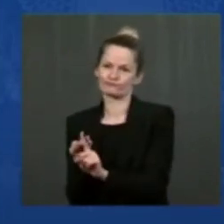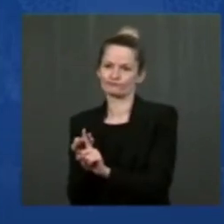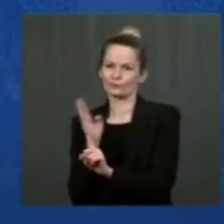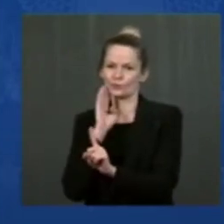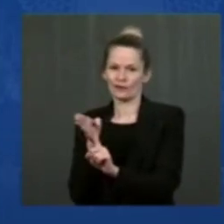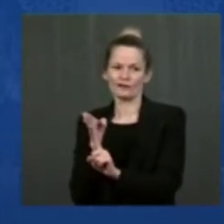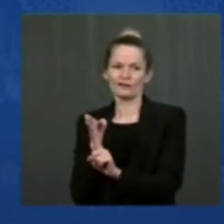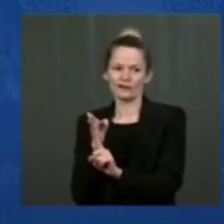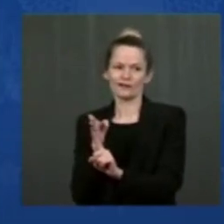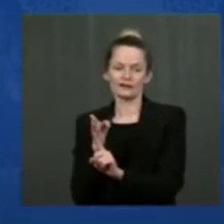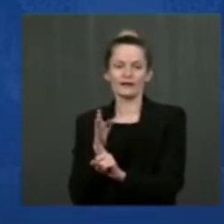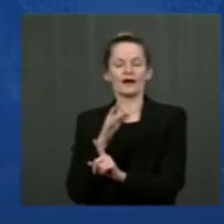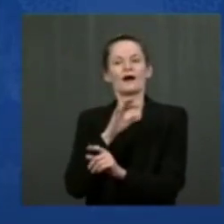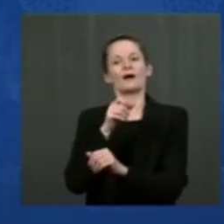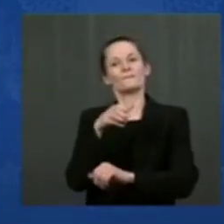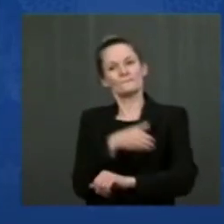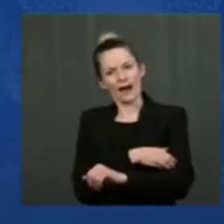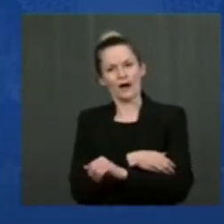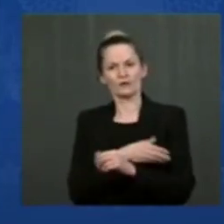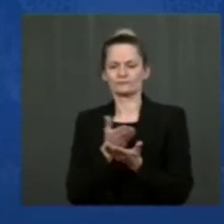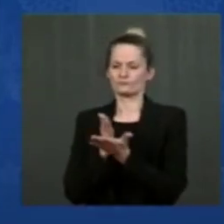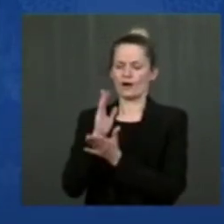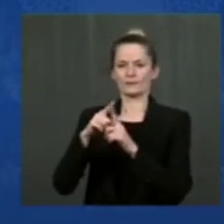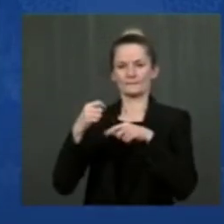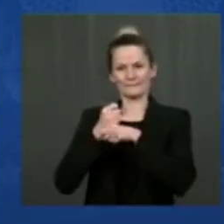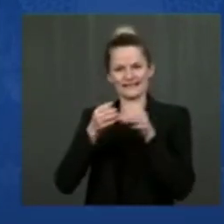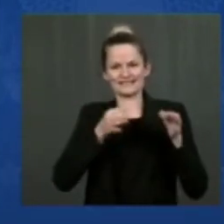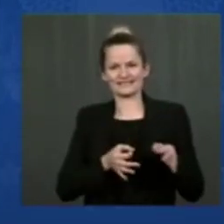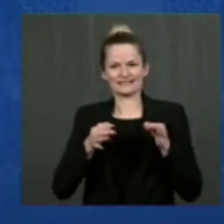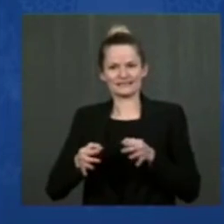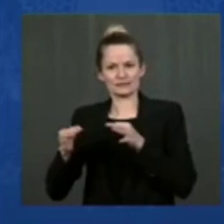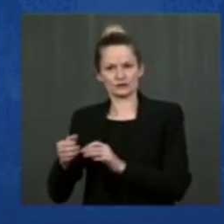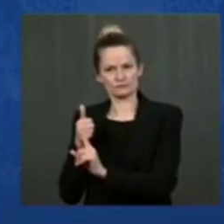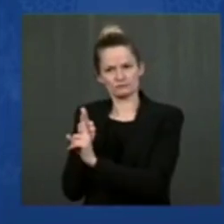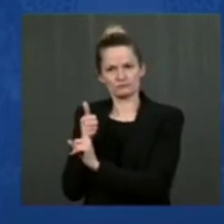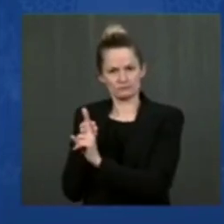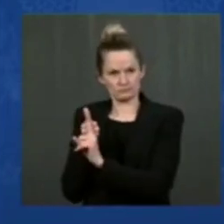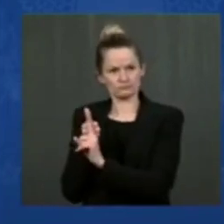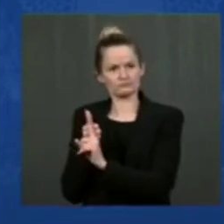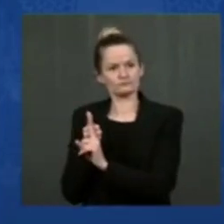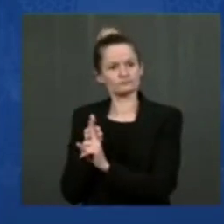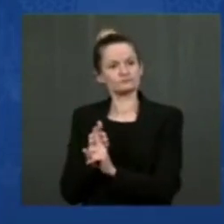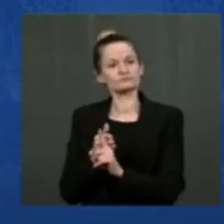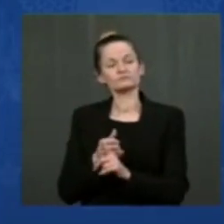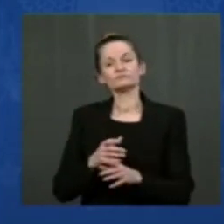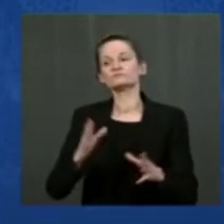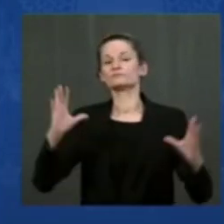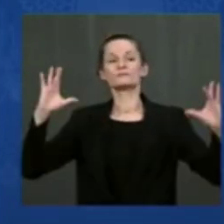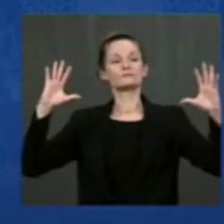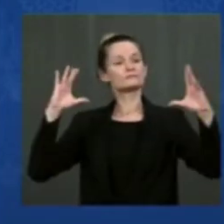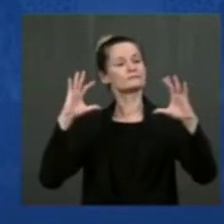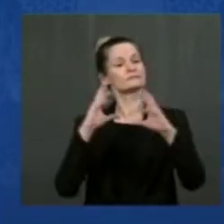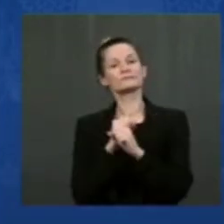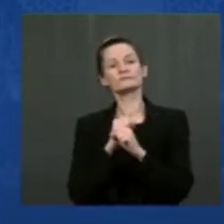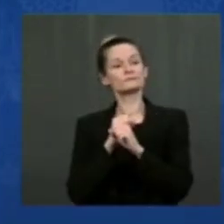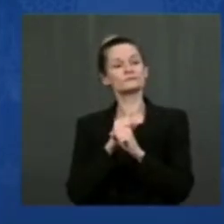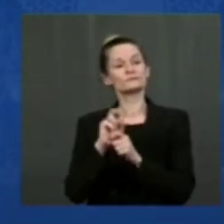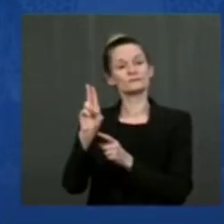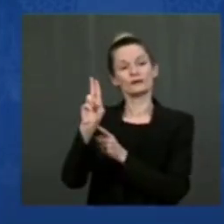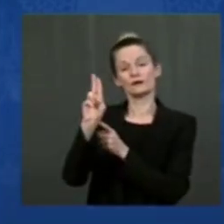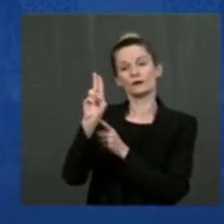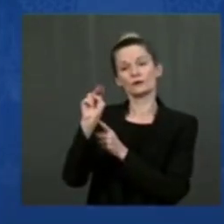heard and heeded. In a simple word, a union means there is a democracy.